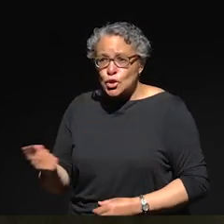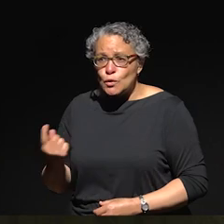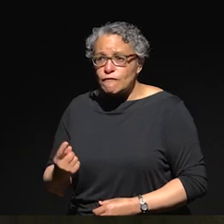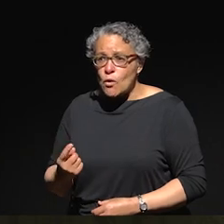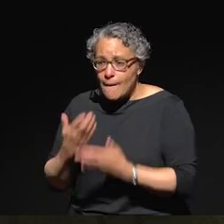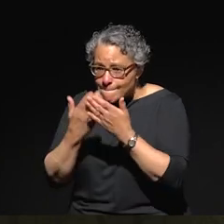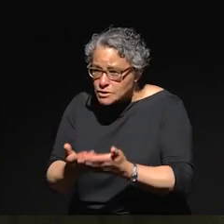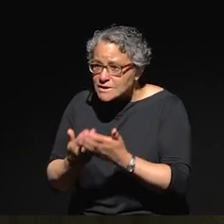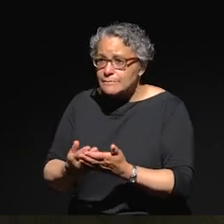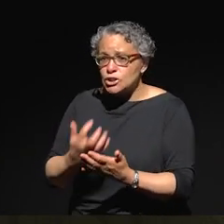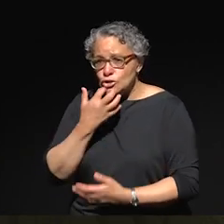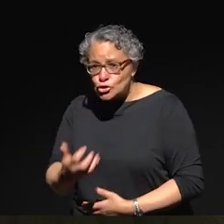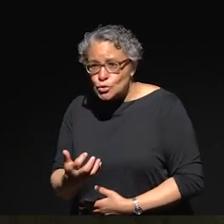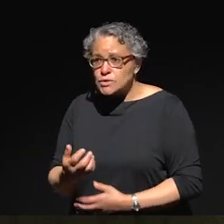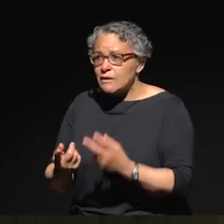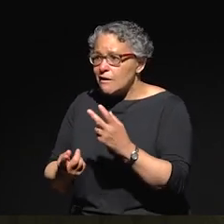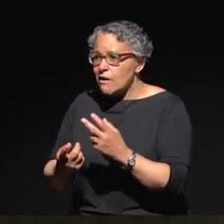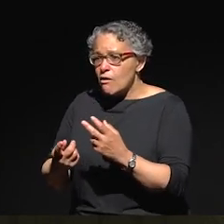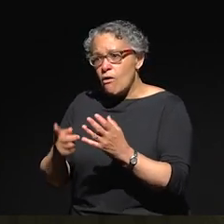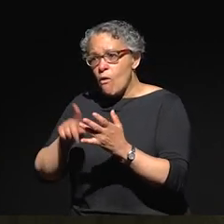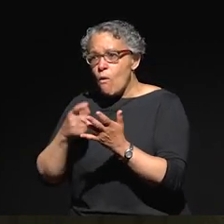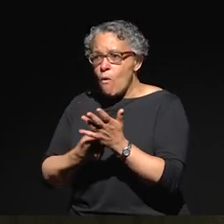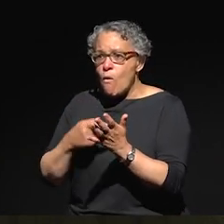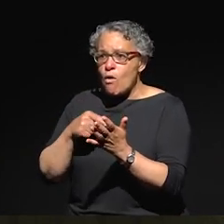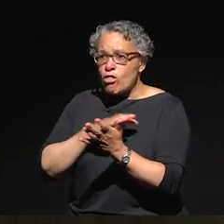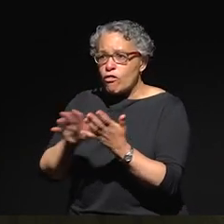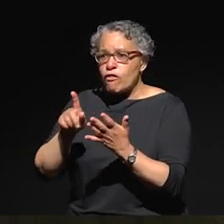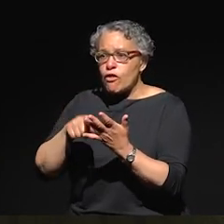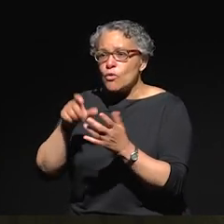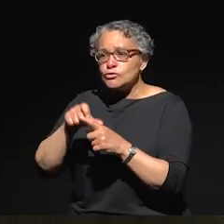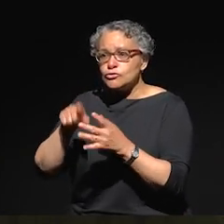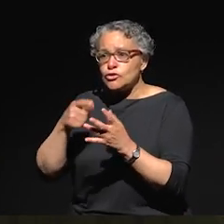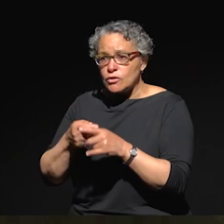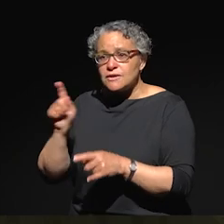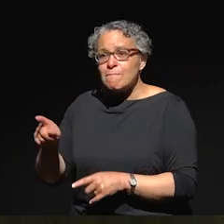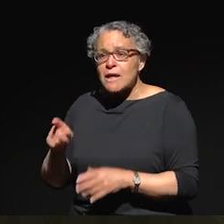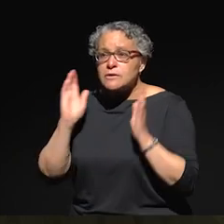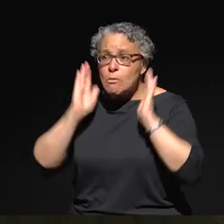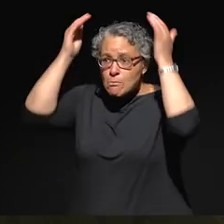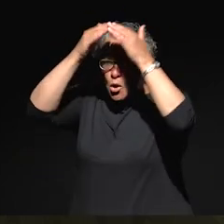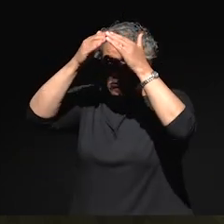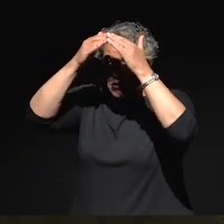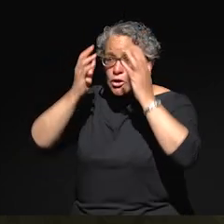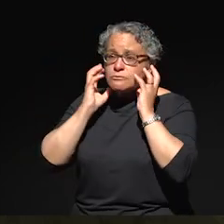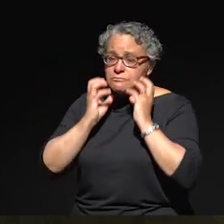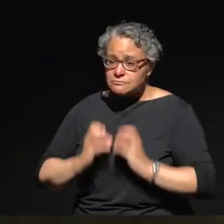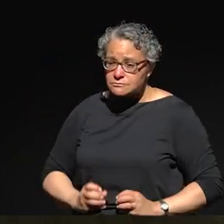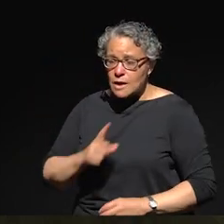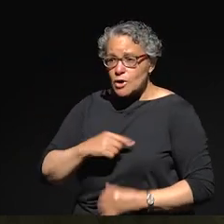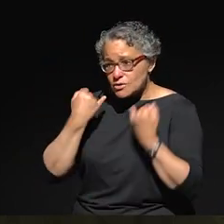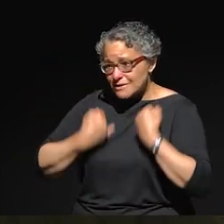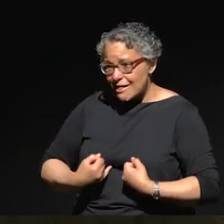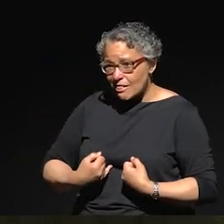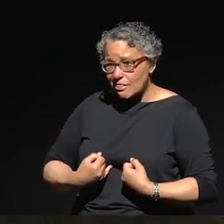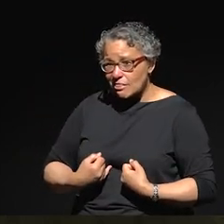it wrong. The Roman Church didn't have beards. But anyway, he grew a beard because he was bedridden. He was sick. And he turned it